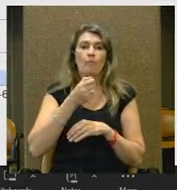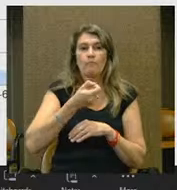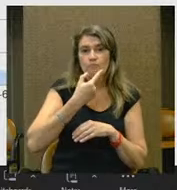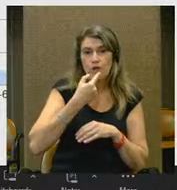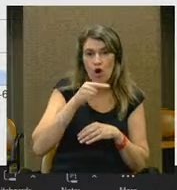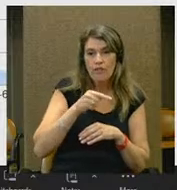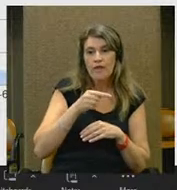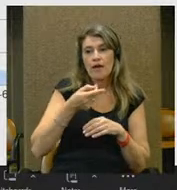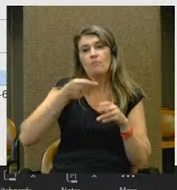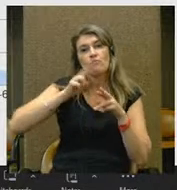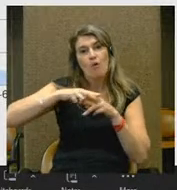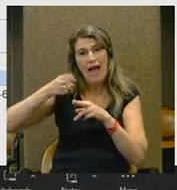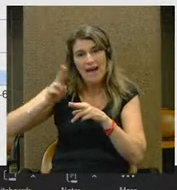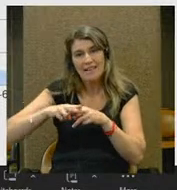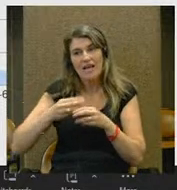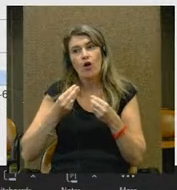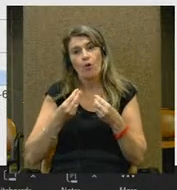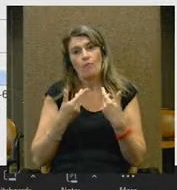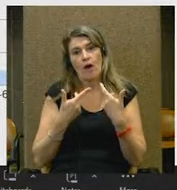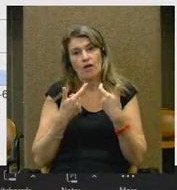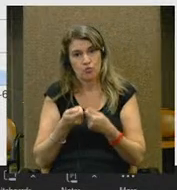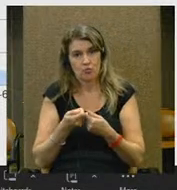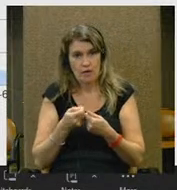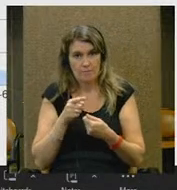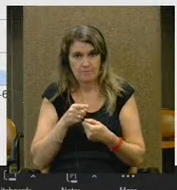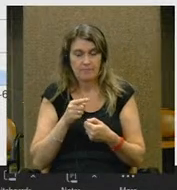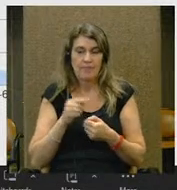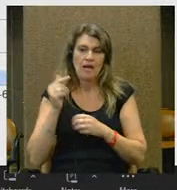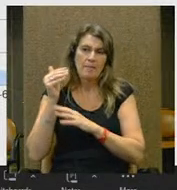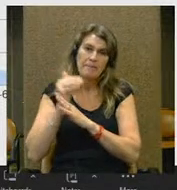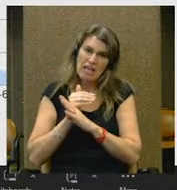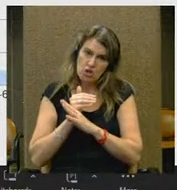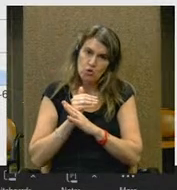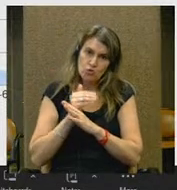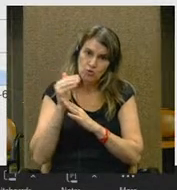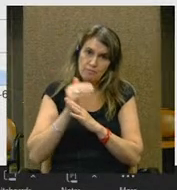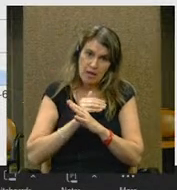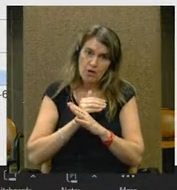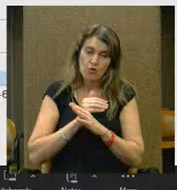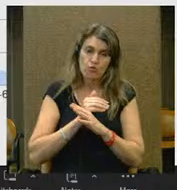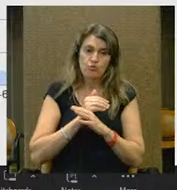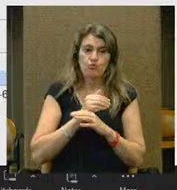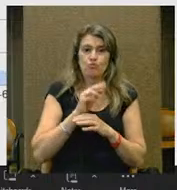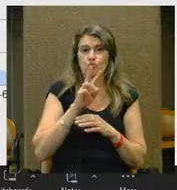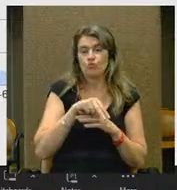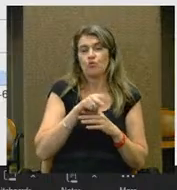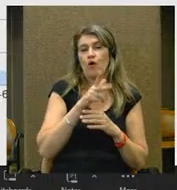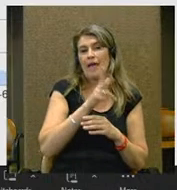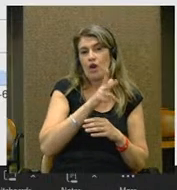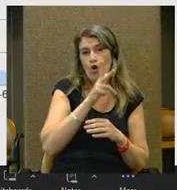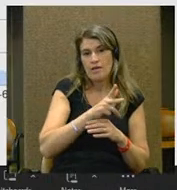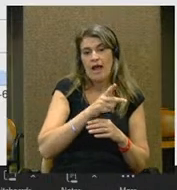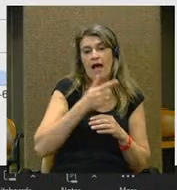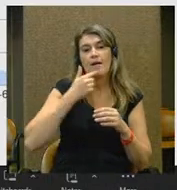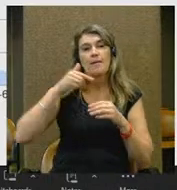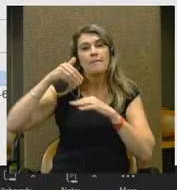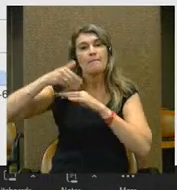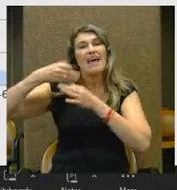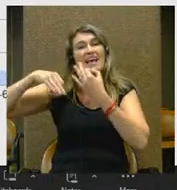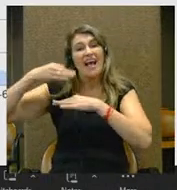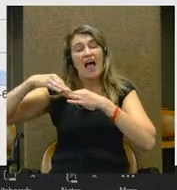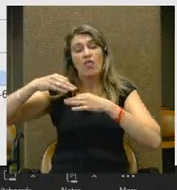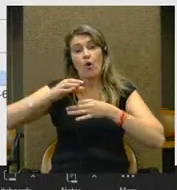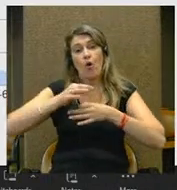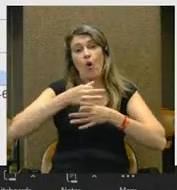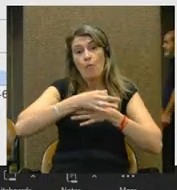New recruitment to heroin use has declined over the years. And so if the opioid market were to remain stable in Europe, we would